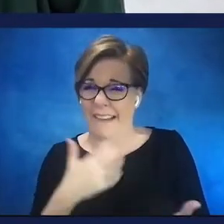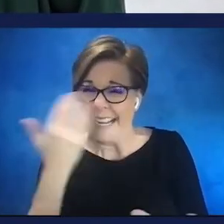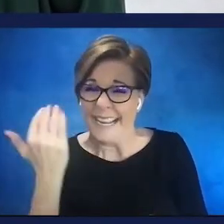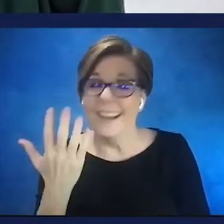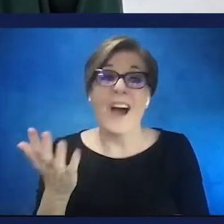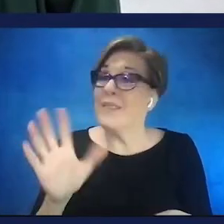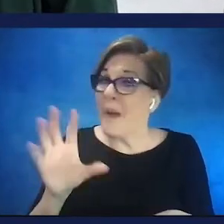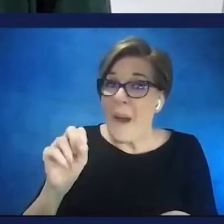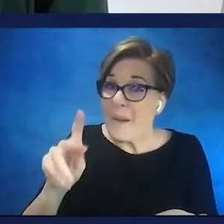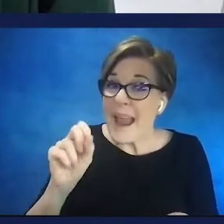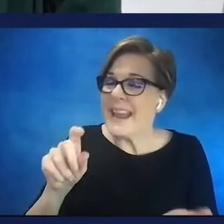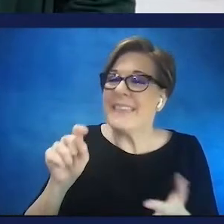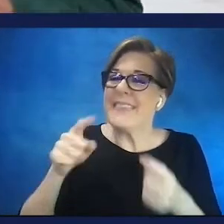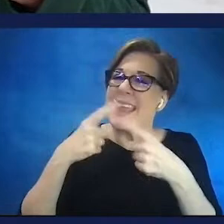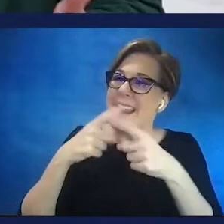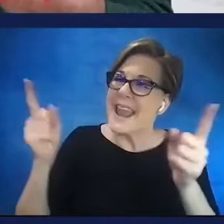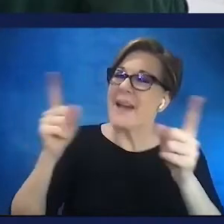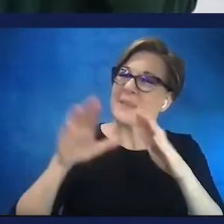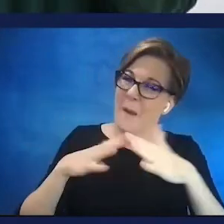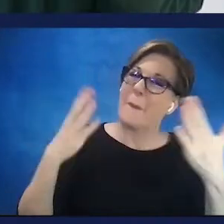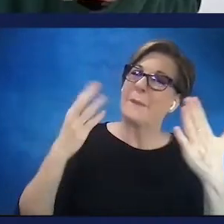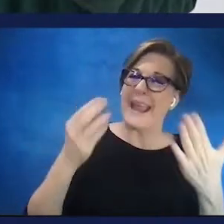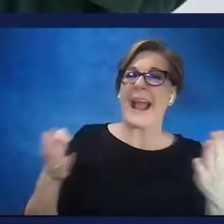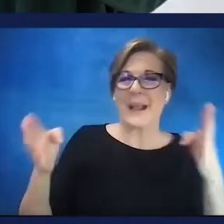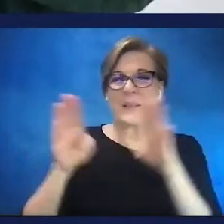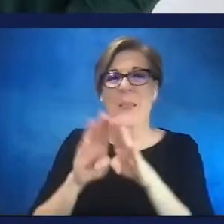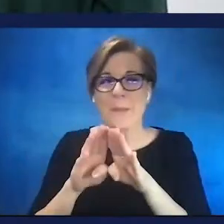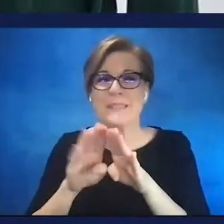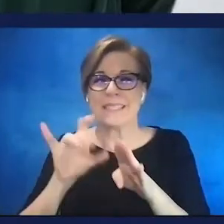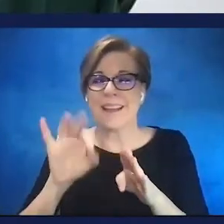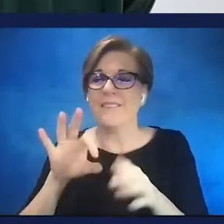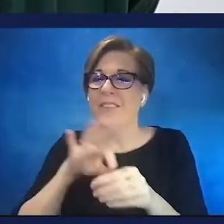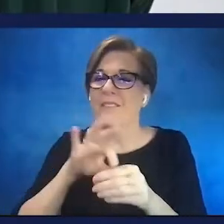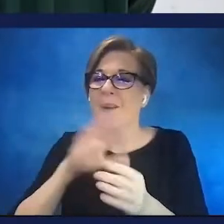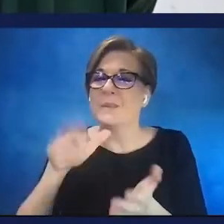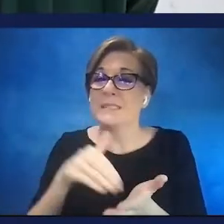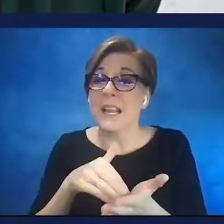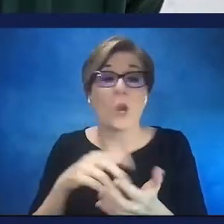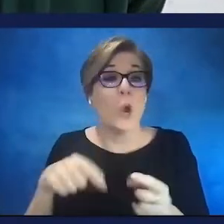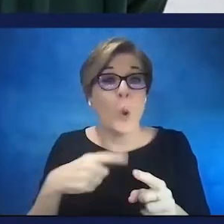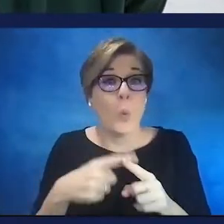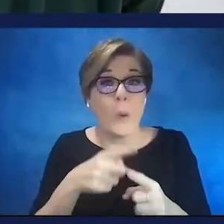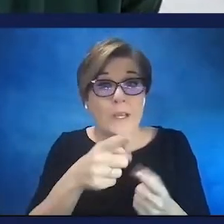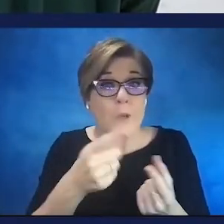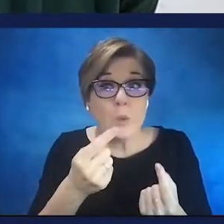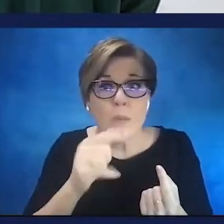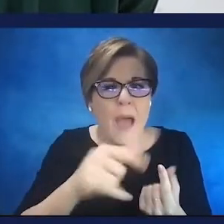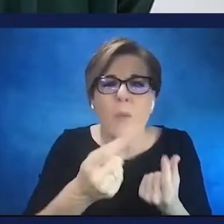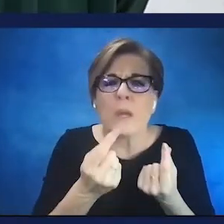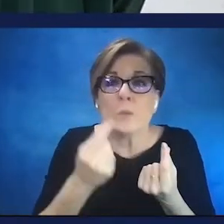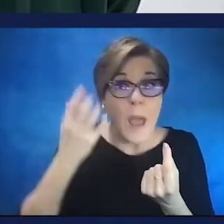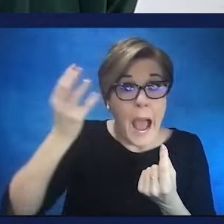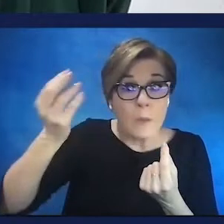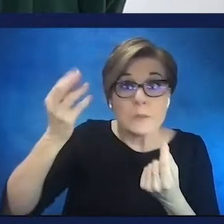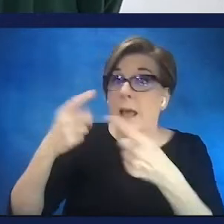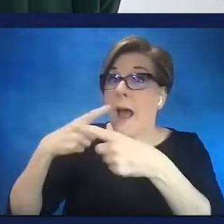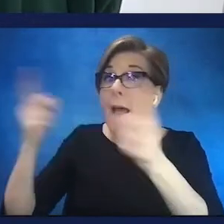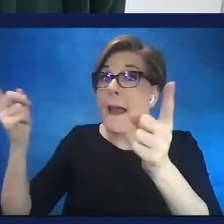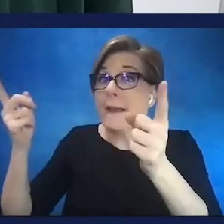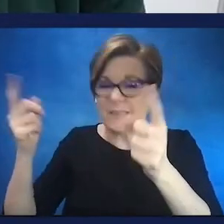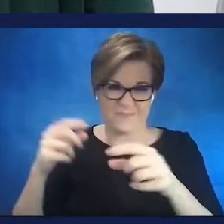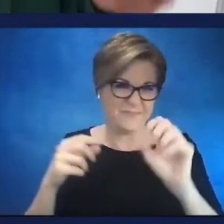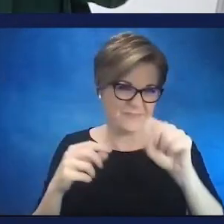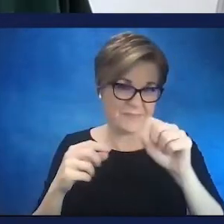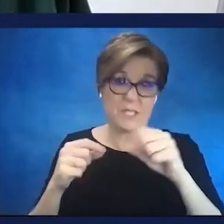Sorry. no, but the opening and the closing. Opening and closing of the vote center. So when you do that, what do you go out to the outside?